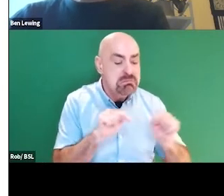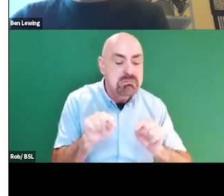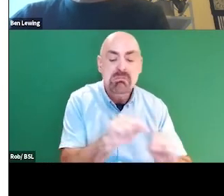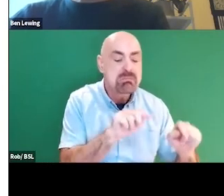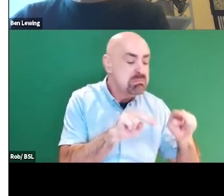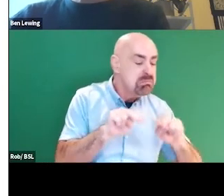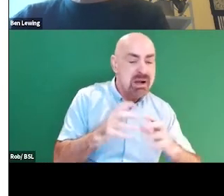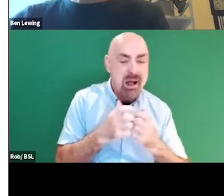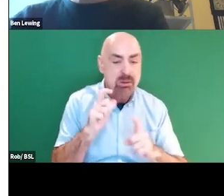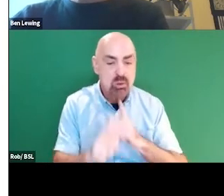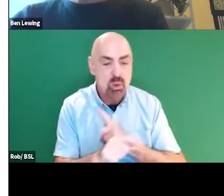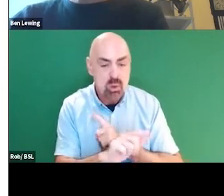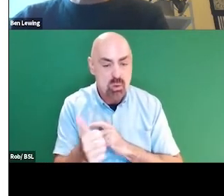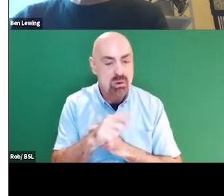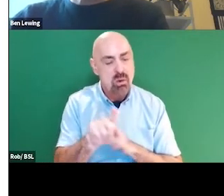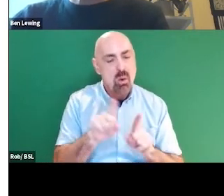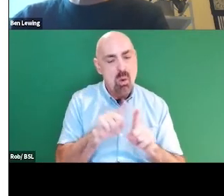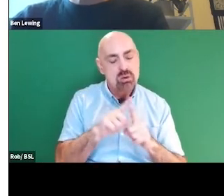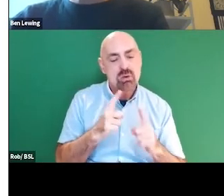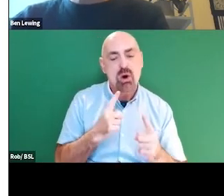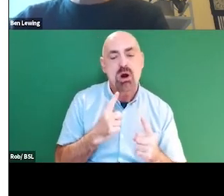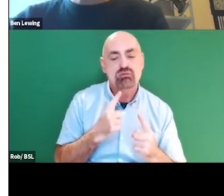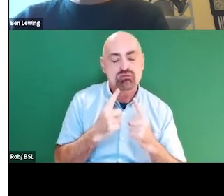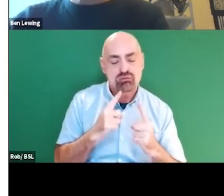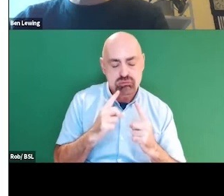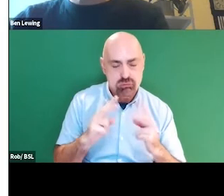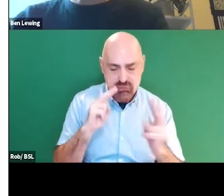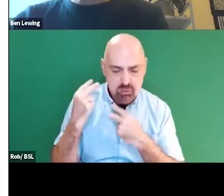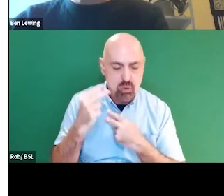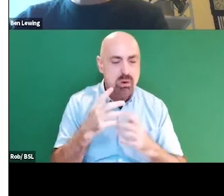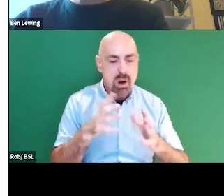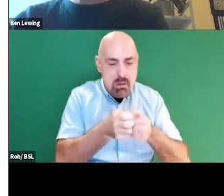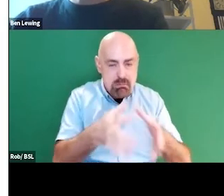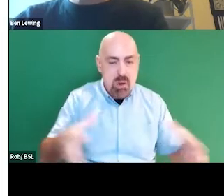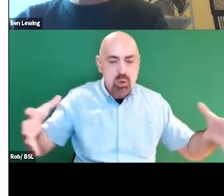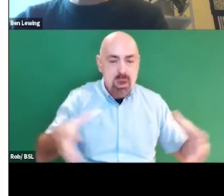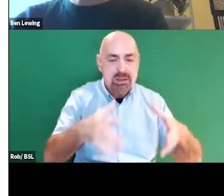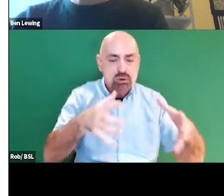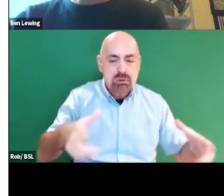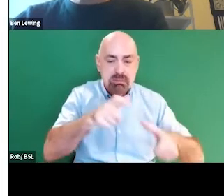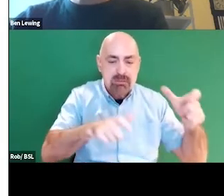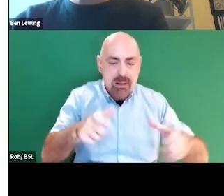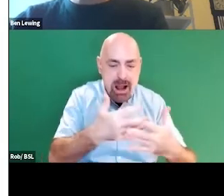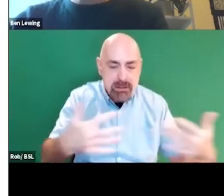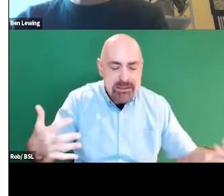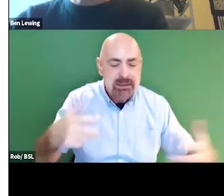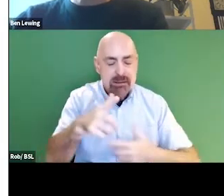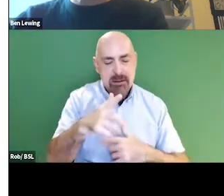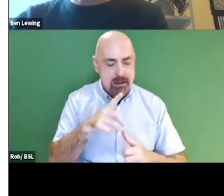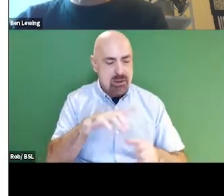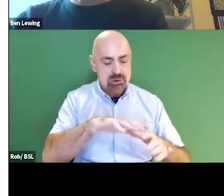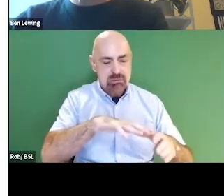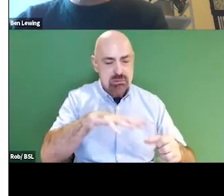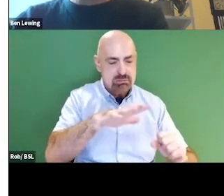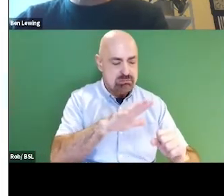It also means reviewing the available data on population needs, demographic trends, and geographical variations to better understand who